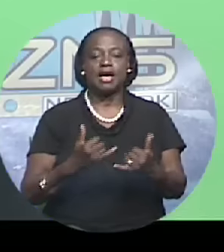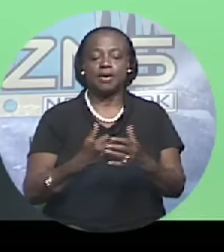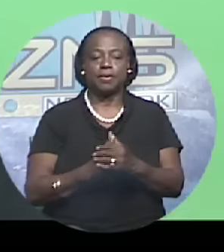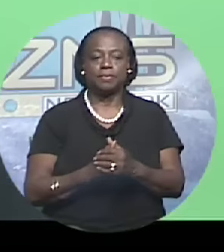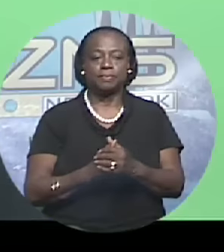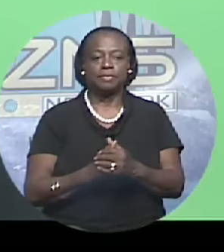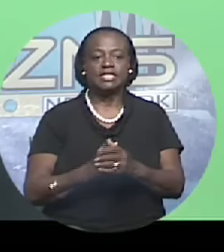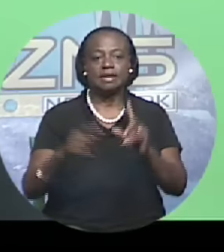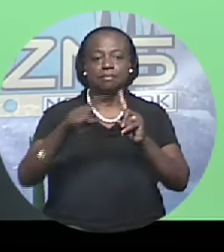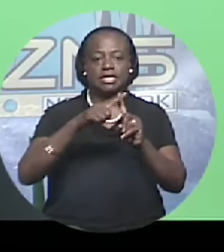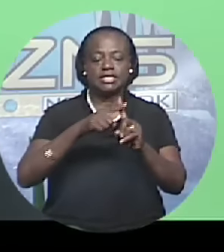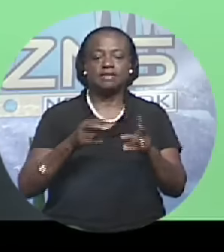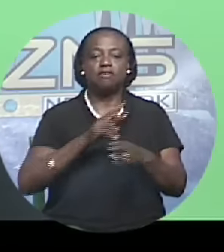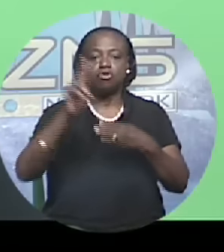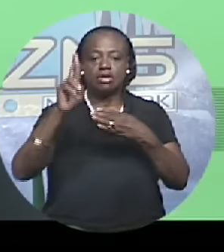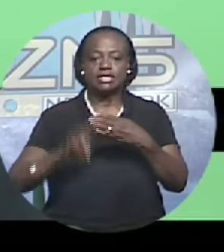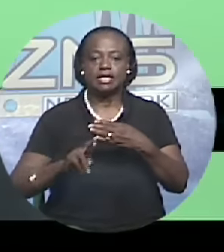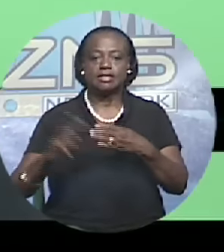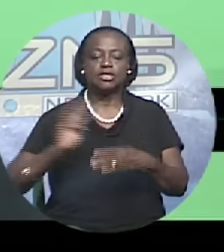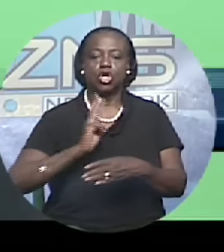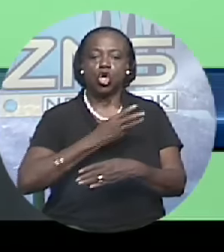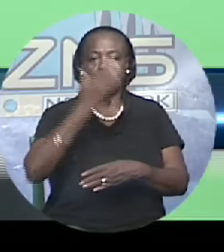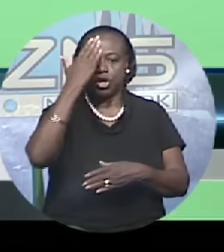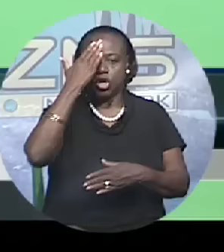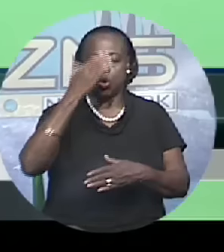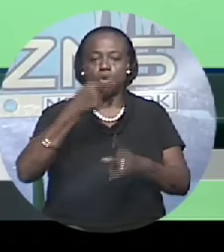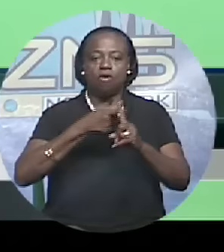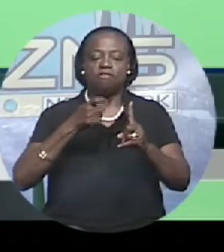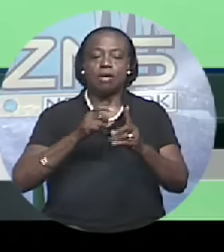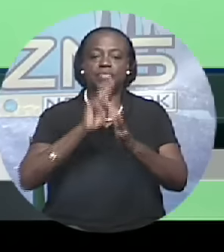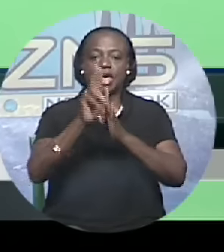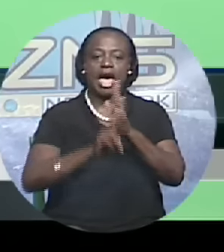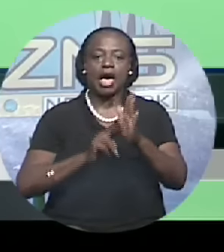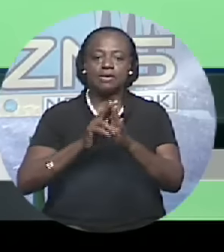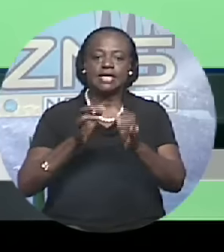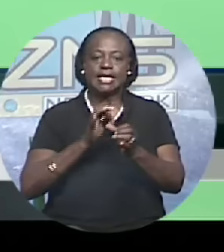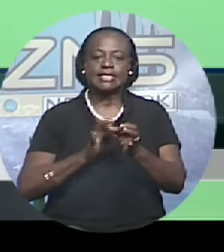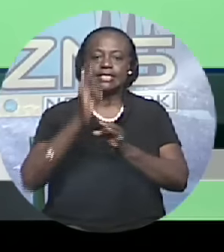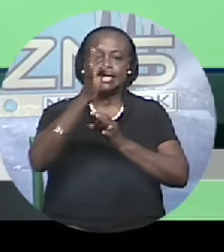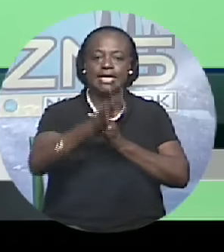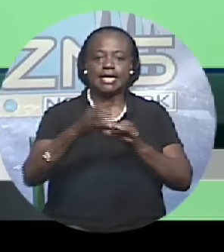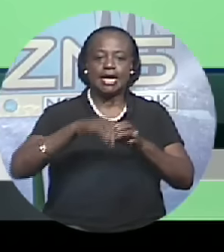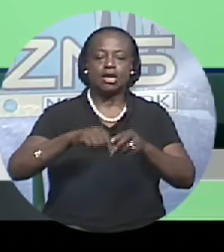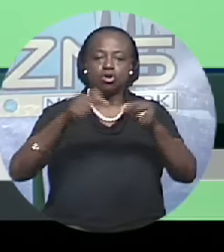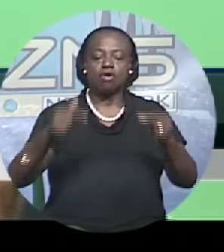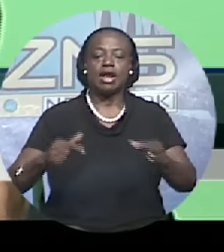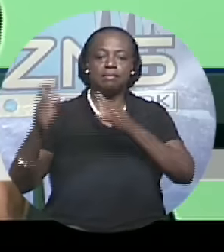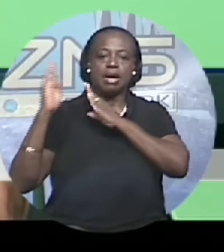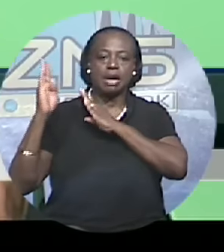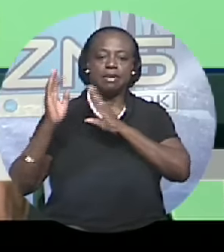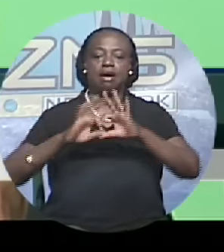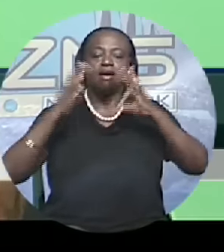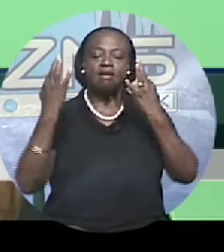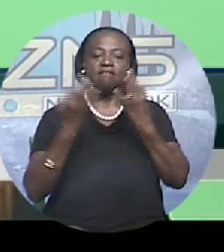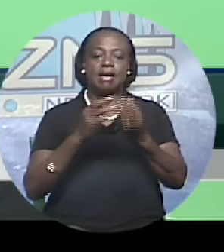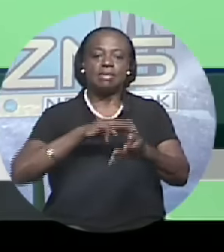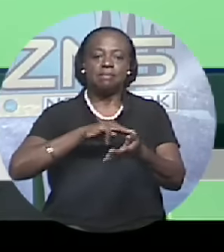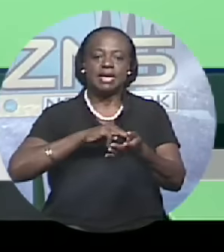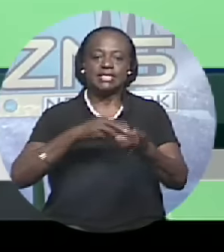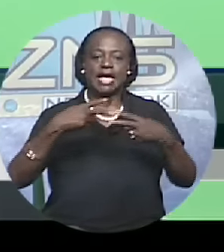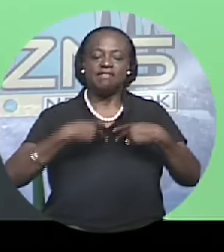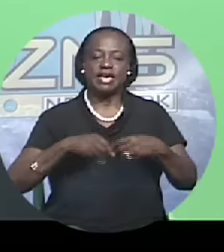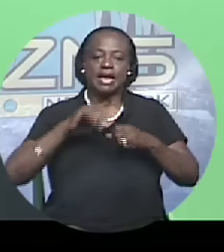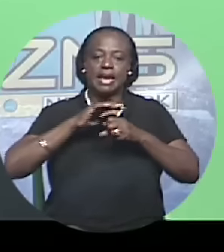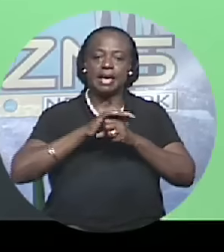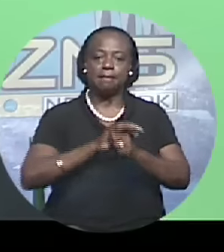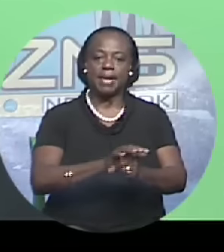We now know from the hours we have extended in Grand Bahama, family medicine is having an impact, as we